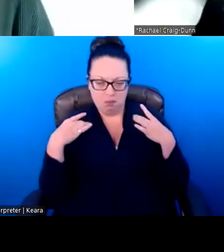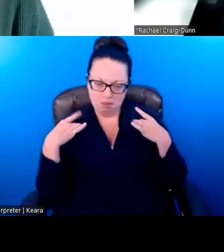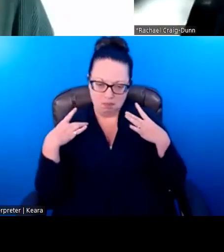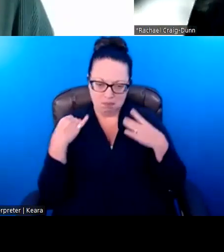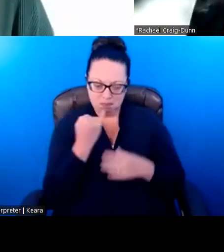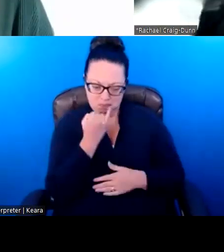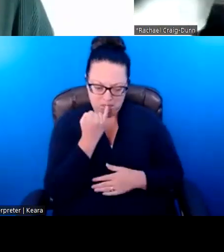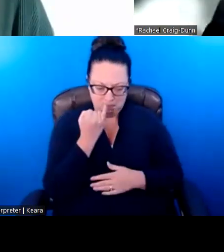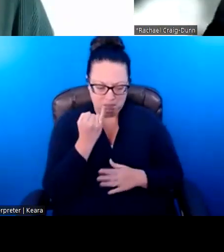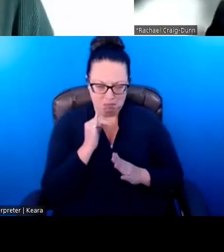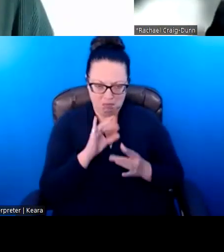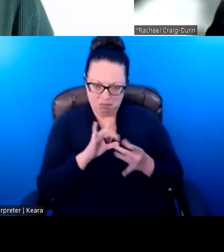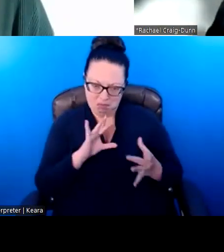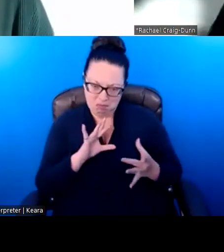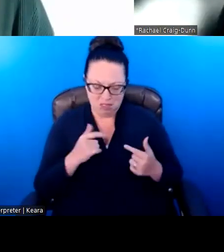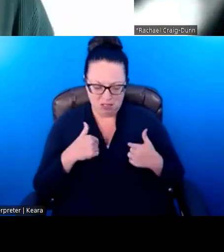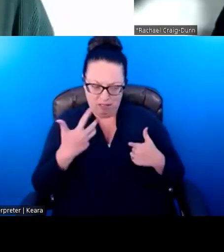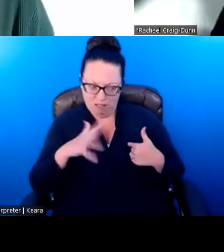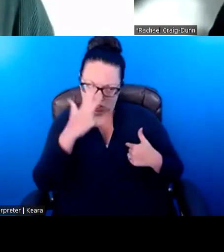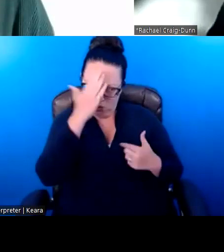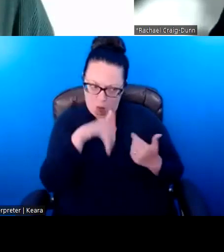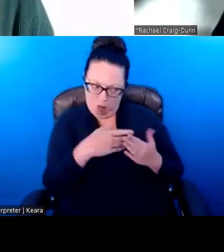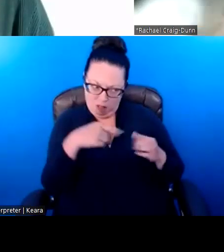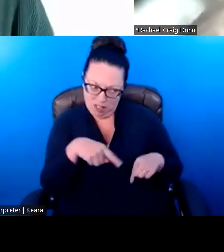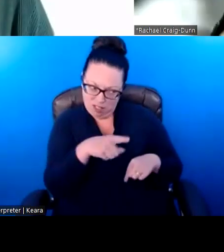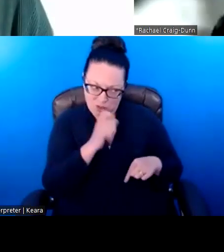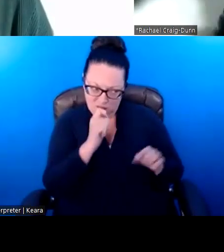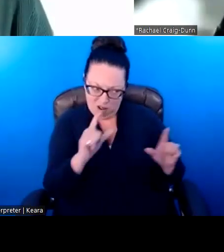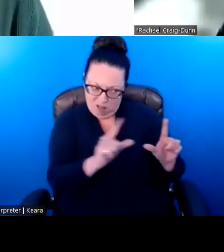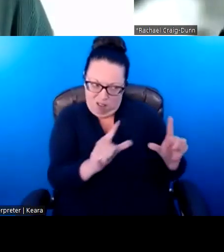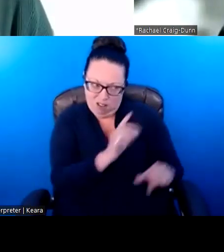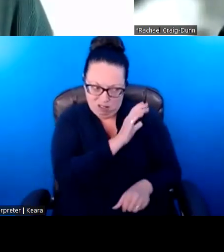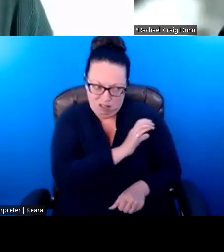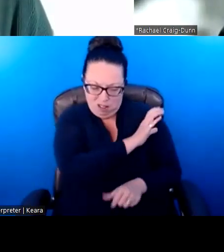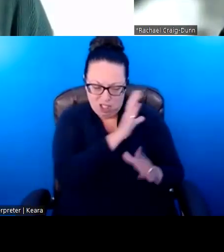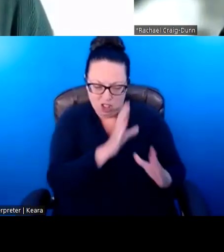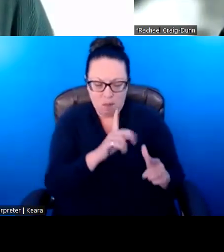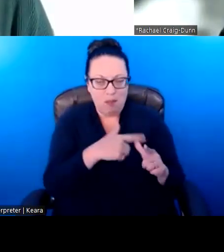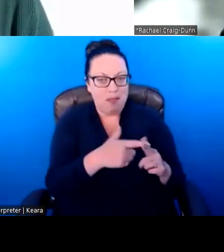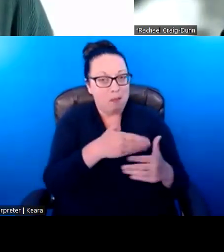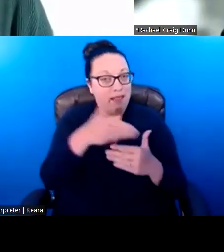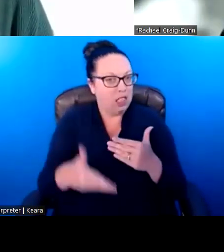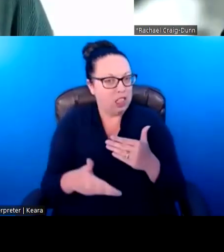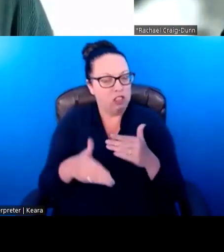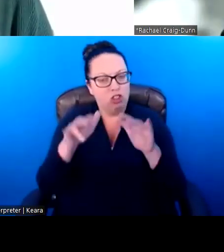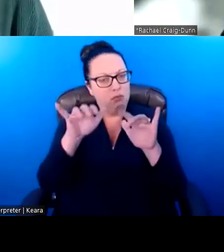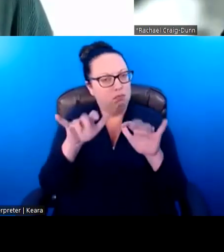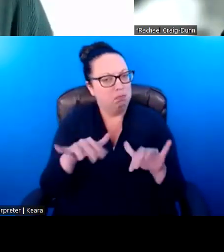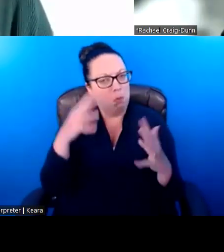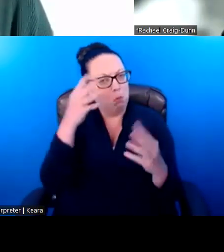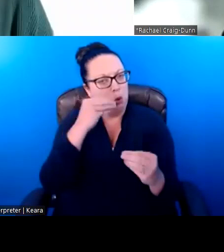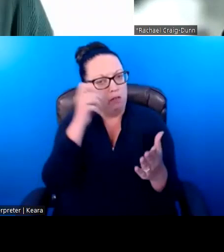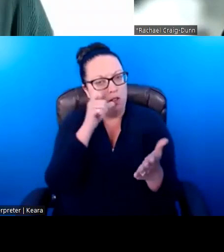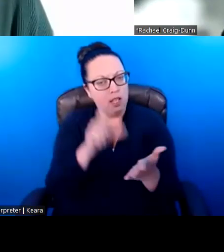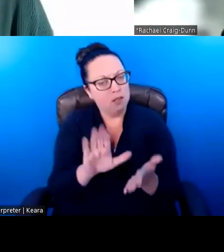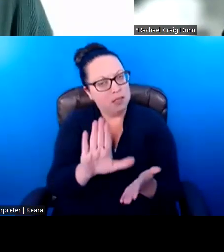well, I know all of this, and you're not really a licensed clinician. And by the end, she wrote me a beautiful letter and said, you know, you